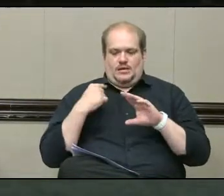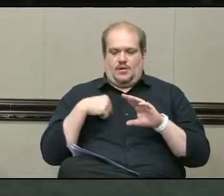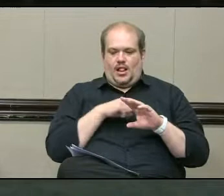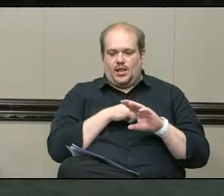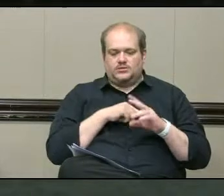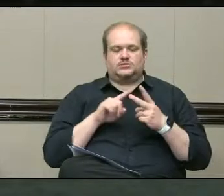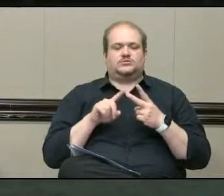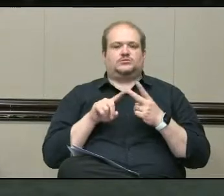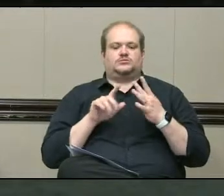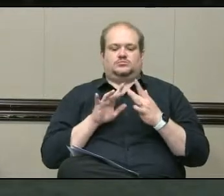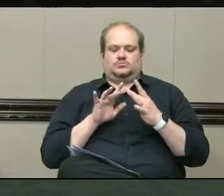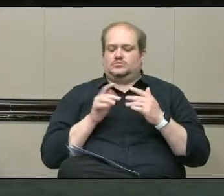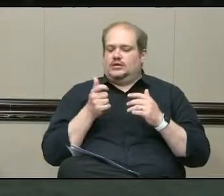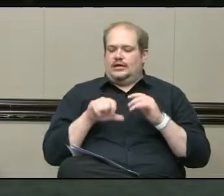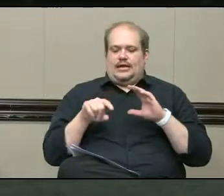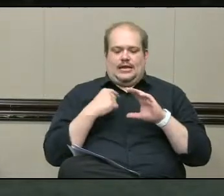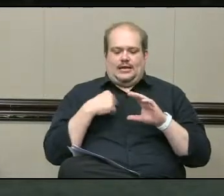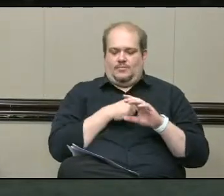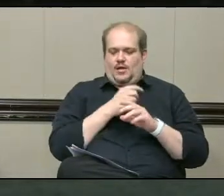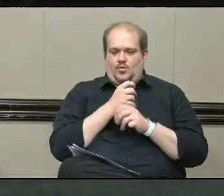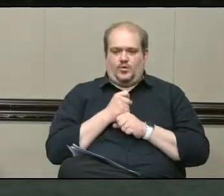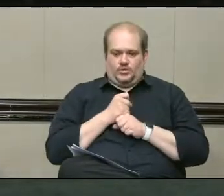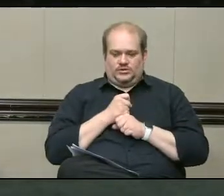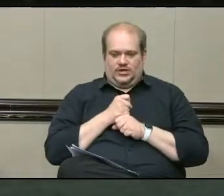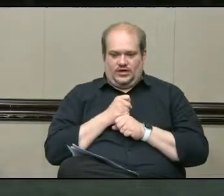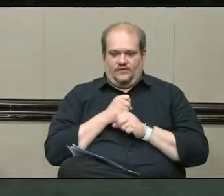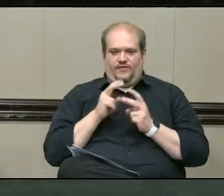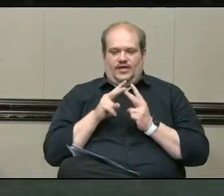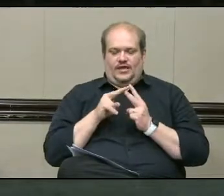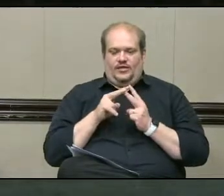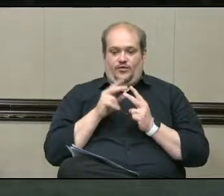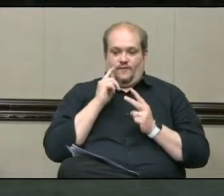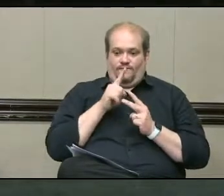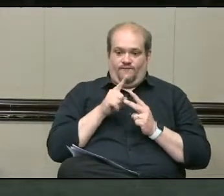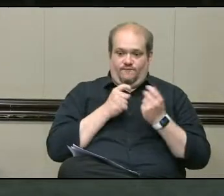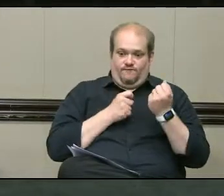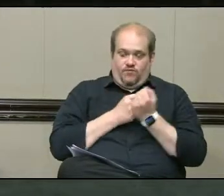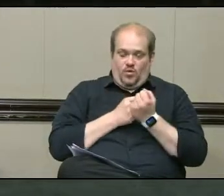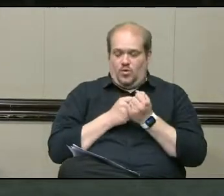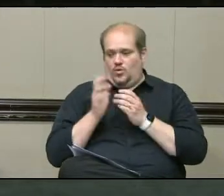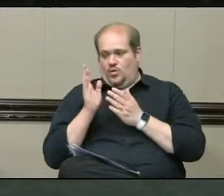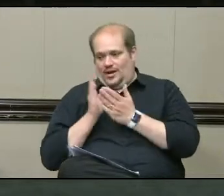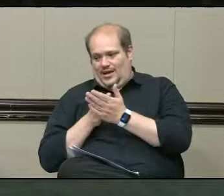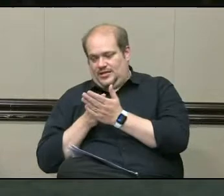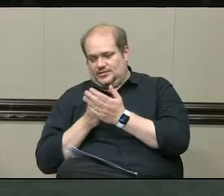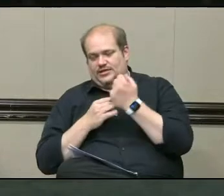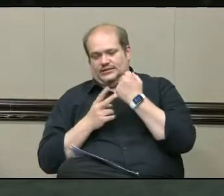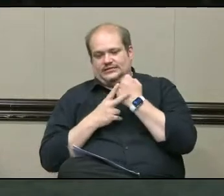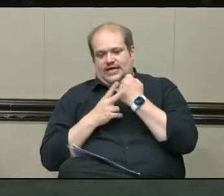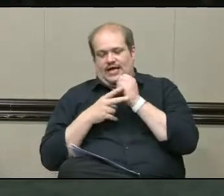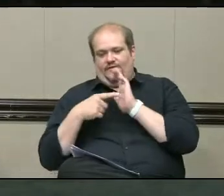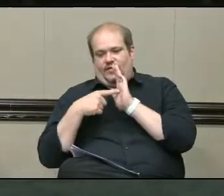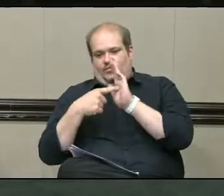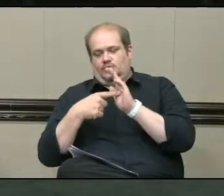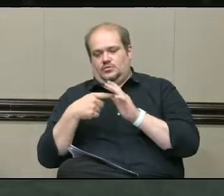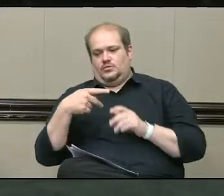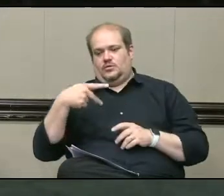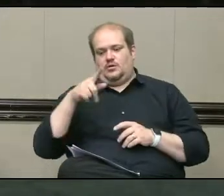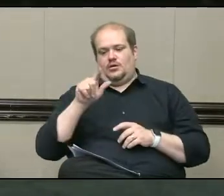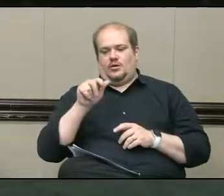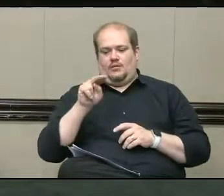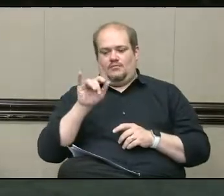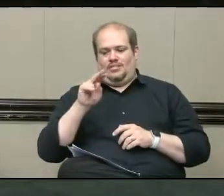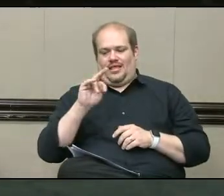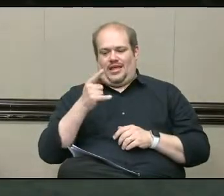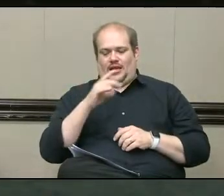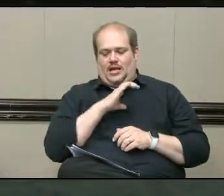us. Any email that we receive, either for or against an item, is saved and is presented to the planning commissioners